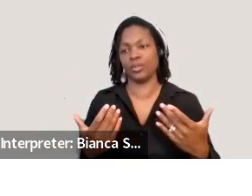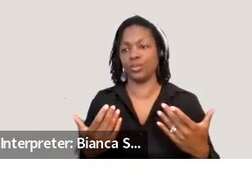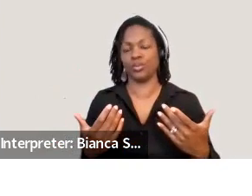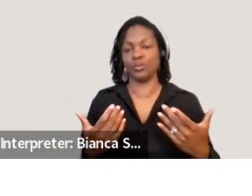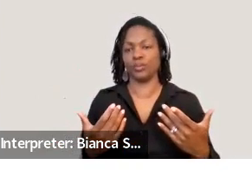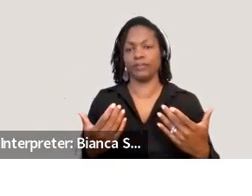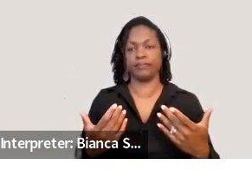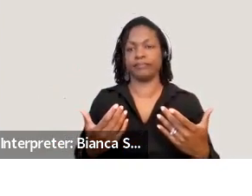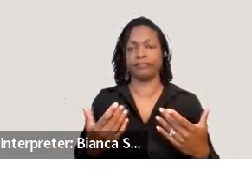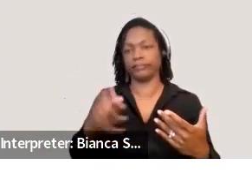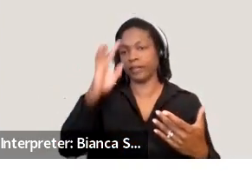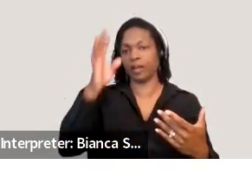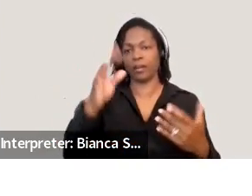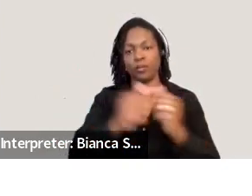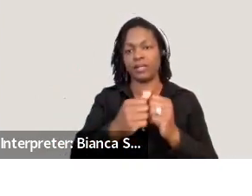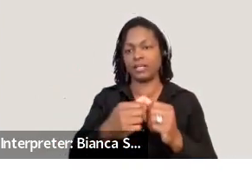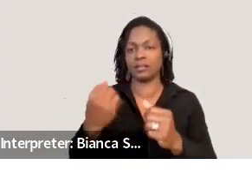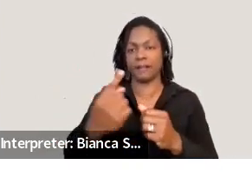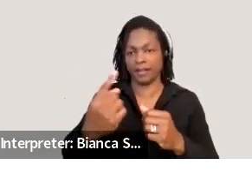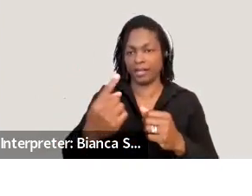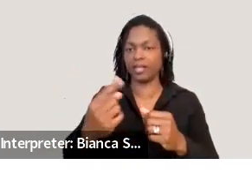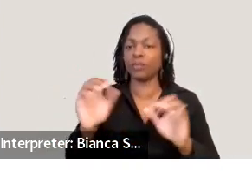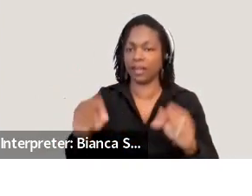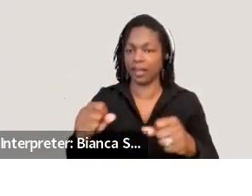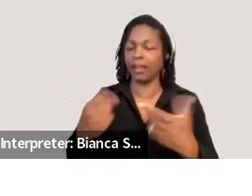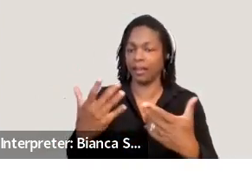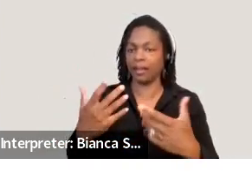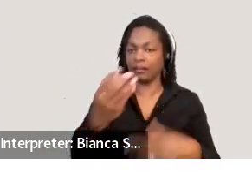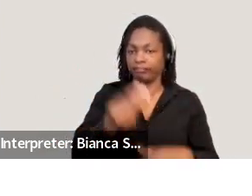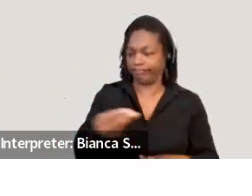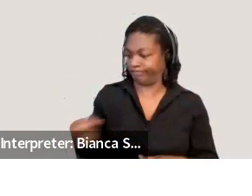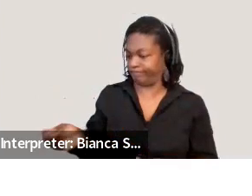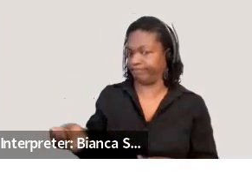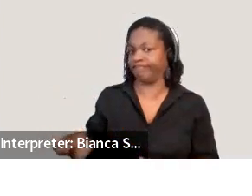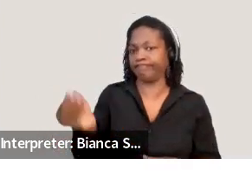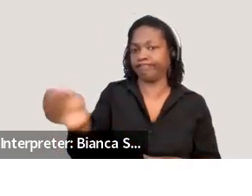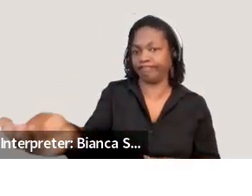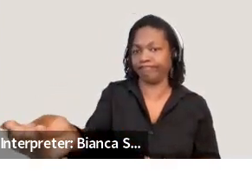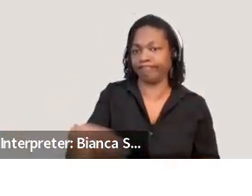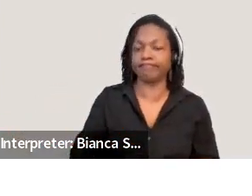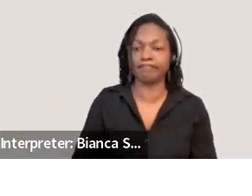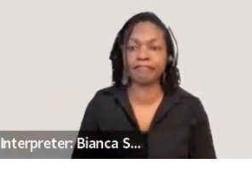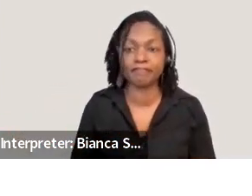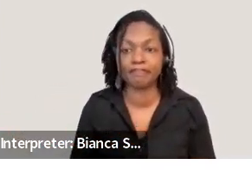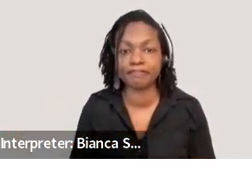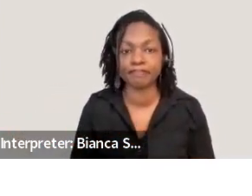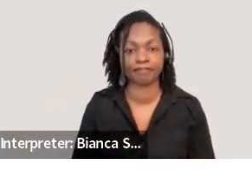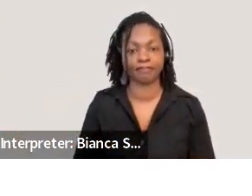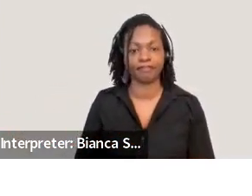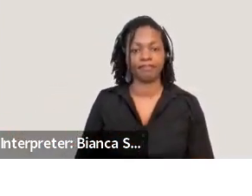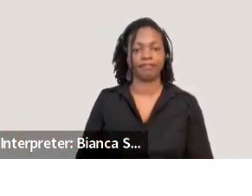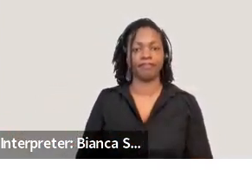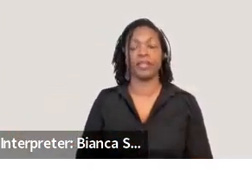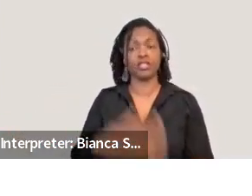you to share on our behalf. And we'll leave that up for just a few more seconds so that way